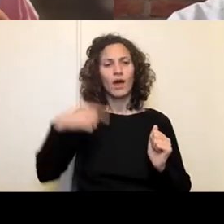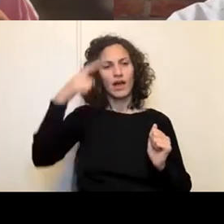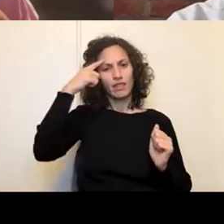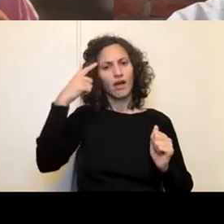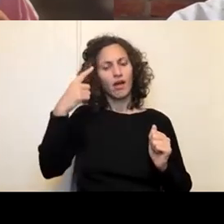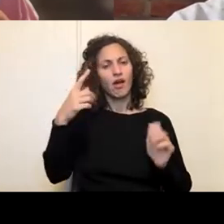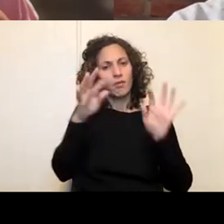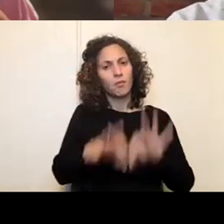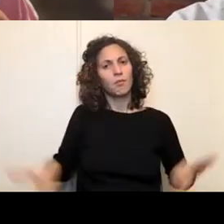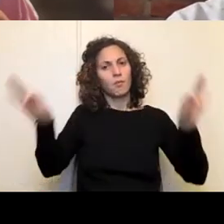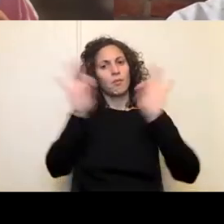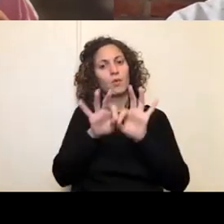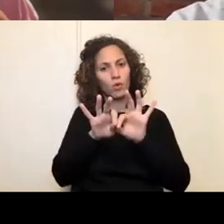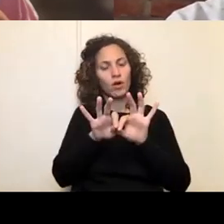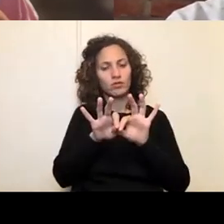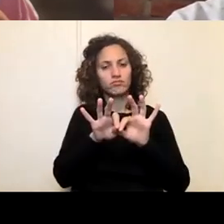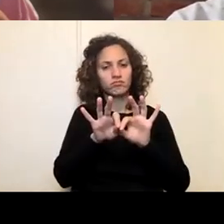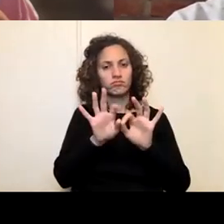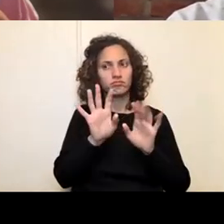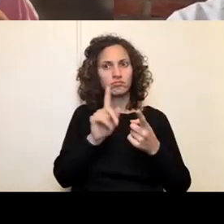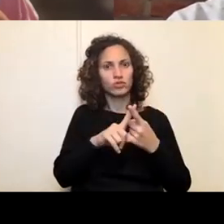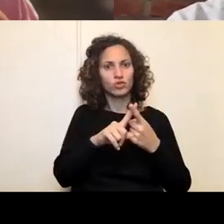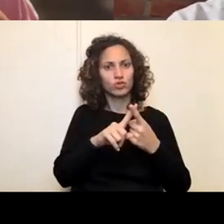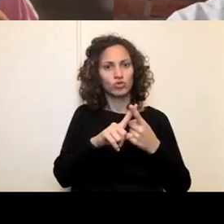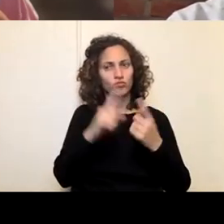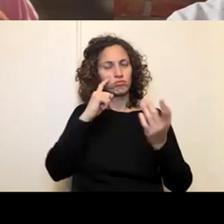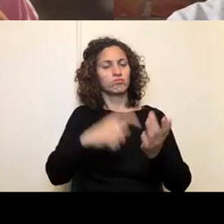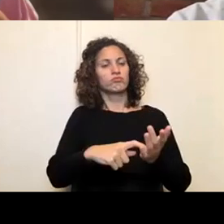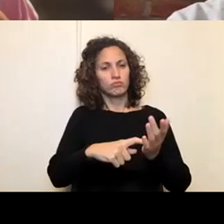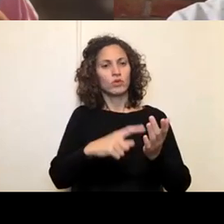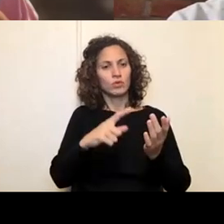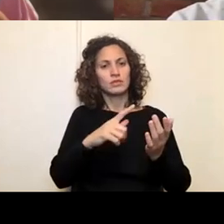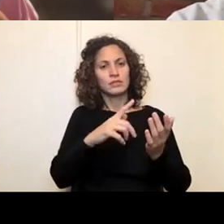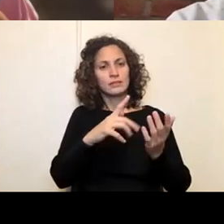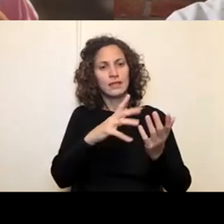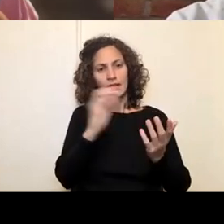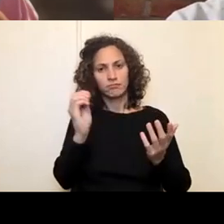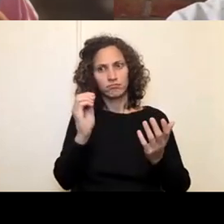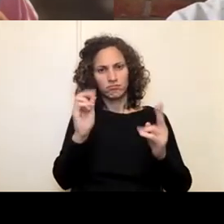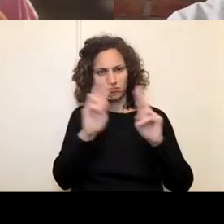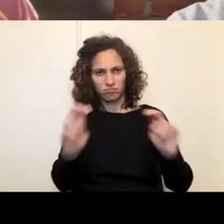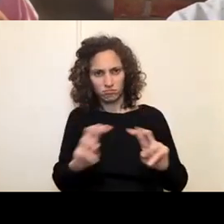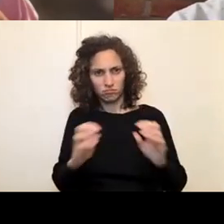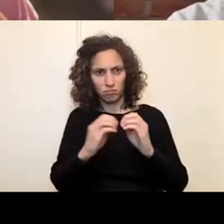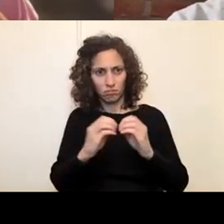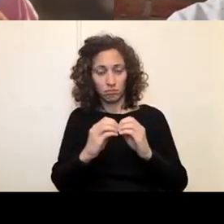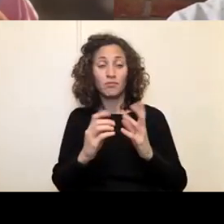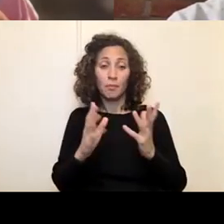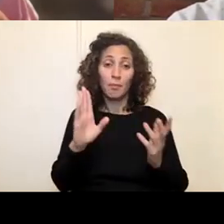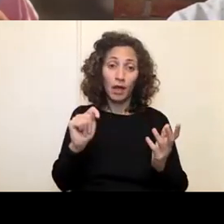important, something that was important to notice and look at.